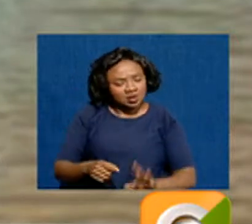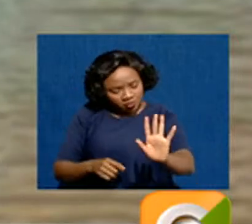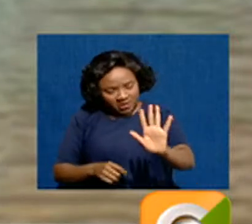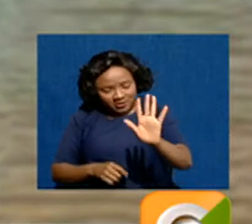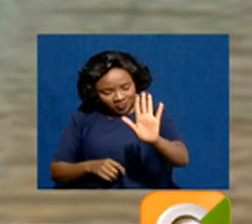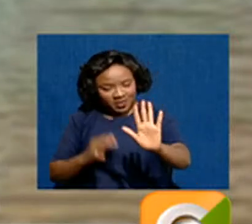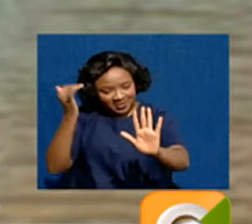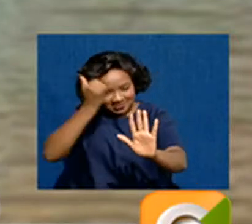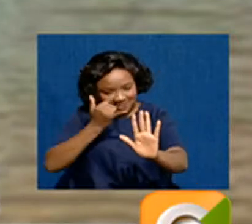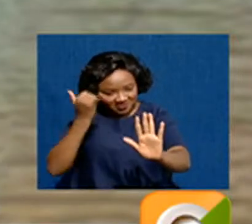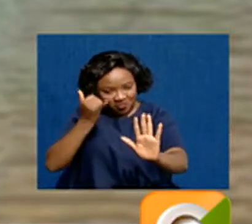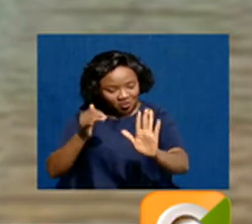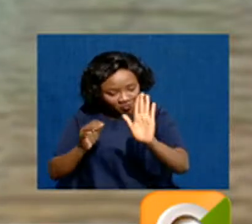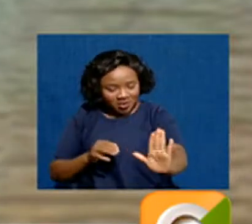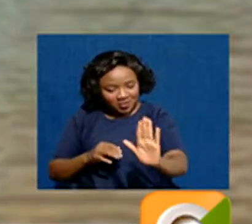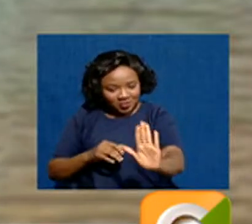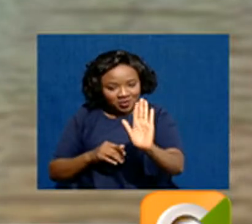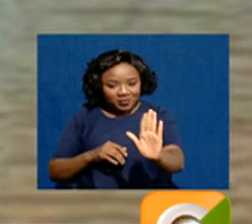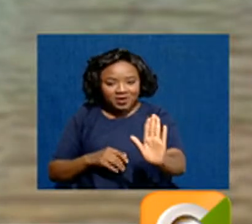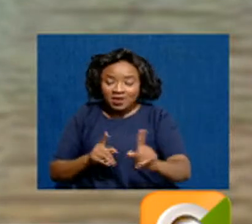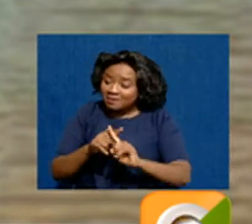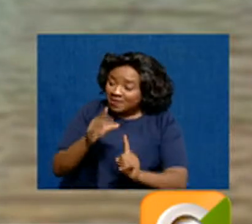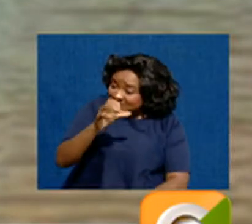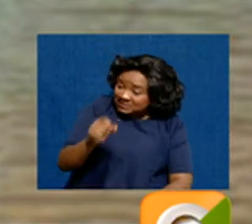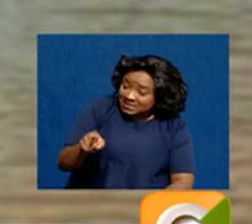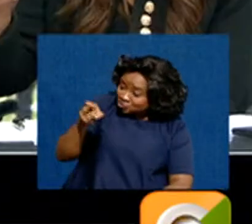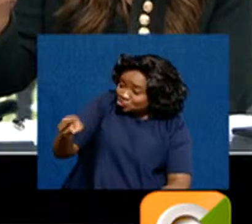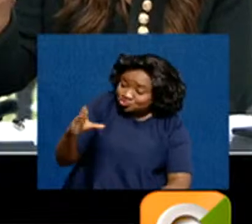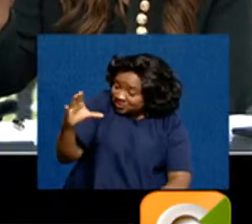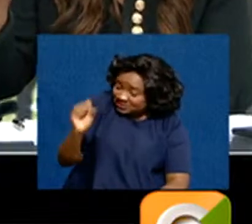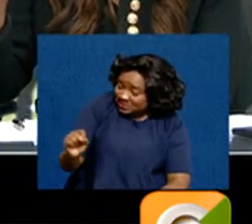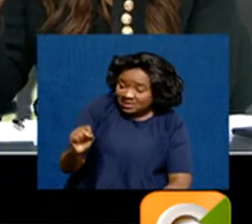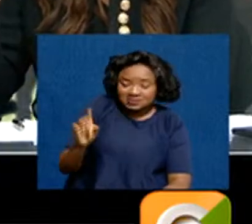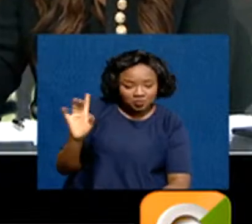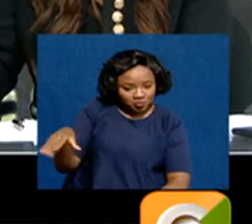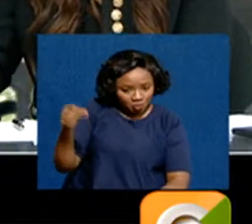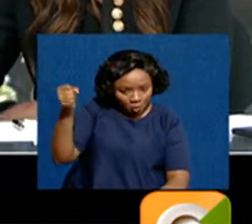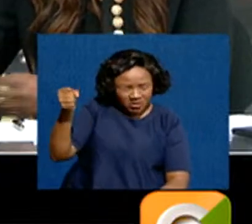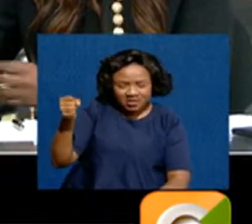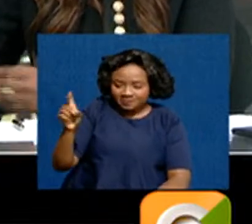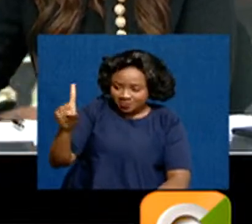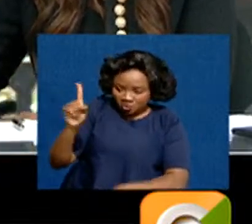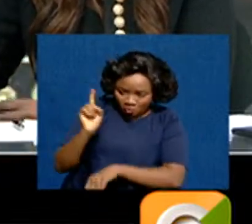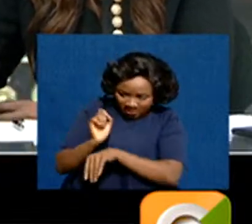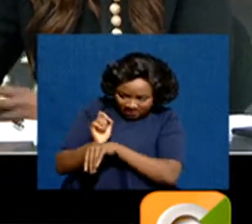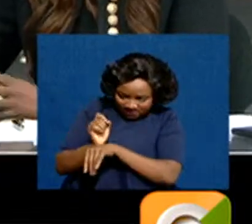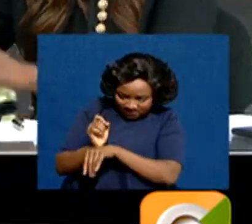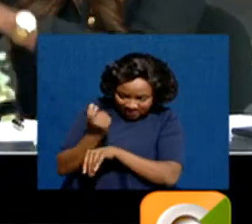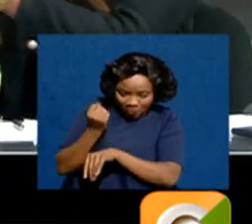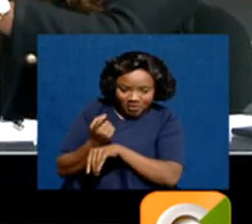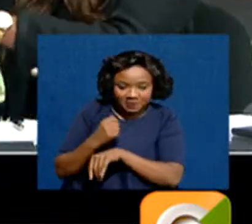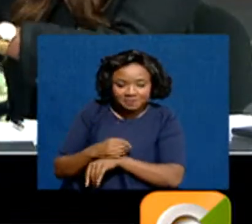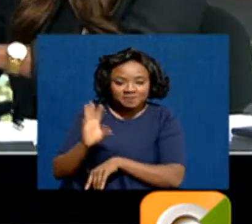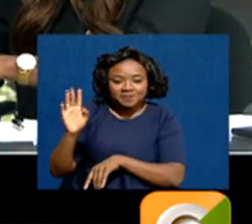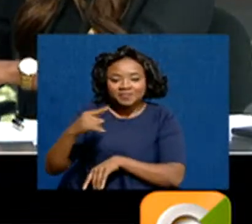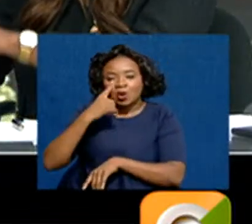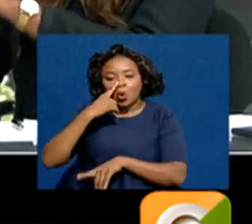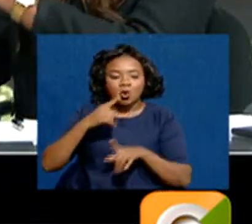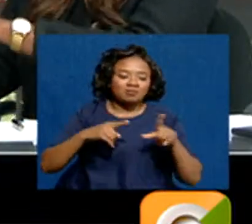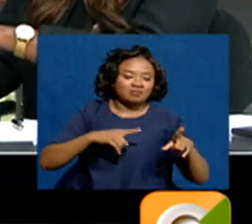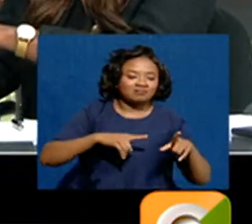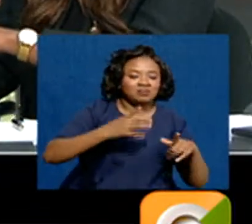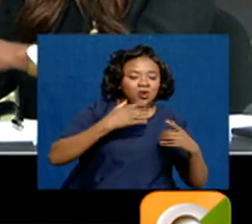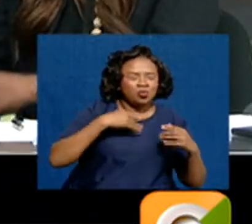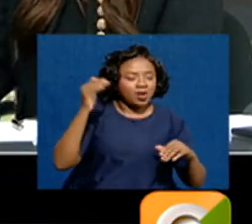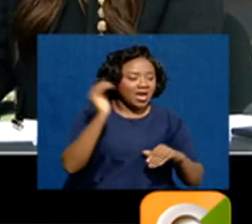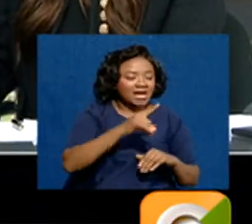is when it happens? The cabinet secretary. Hang on. Can I complete that? No. For 1 second. Yeah. When it happens in the home, we will ask who is in charge